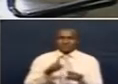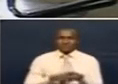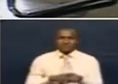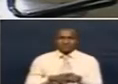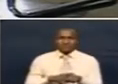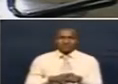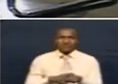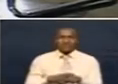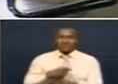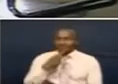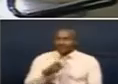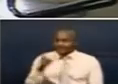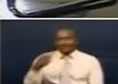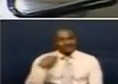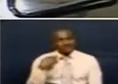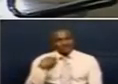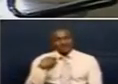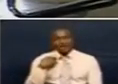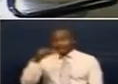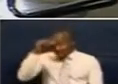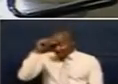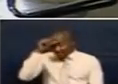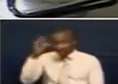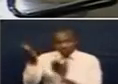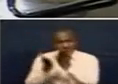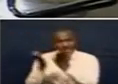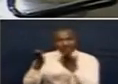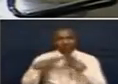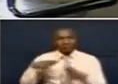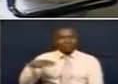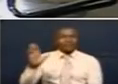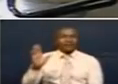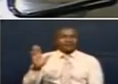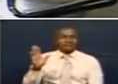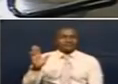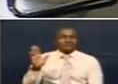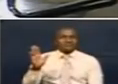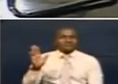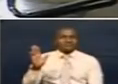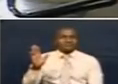College. But I'm saying this is the responsibility of a government to serve its people. And so that's not a favor.